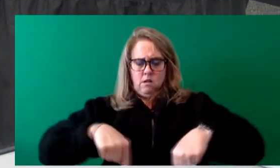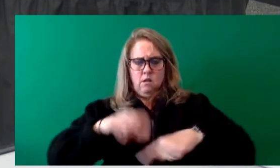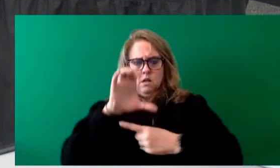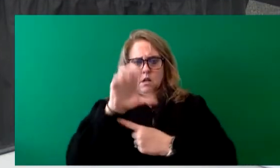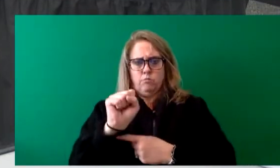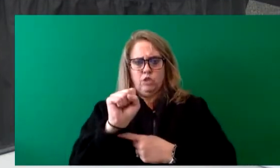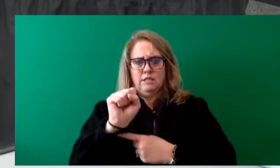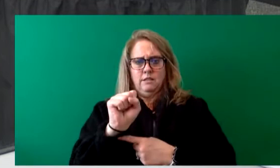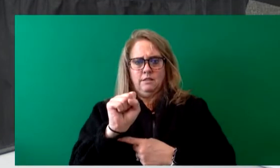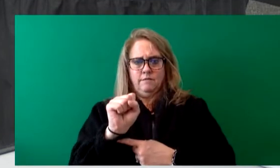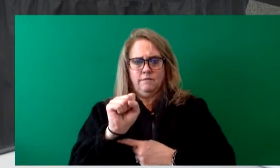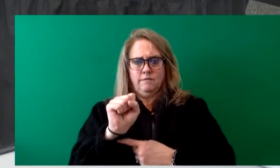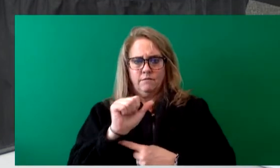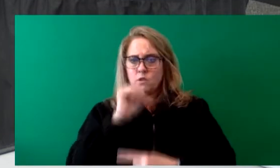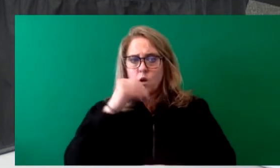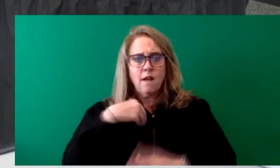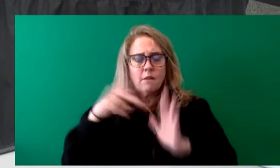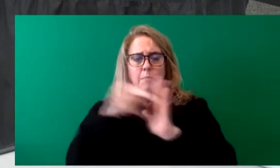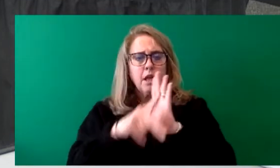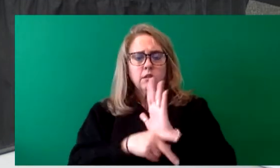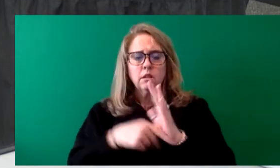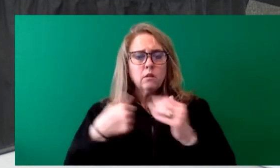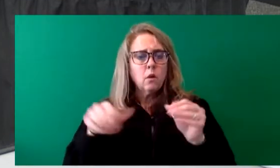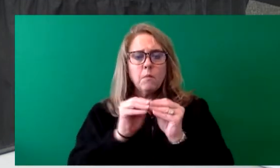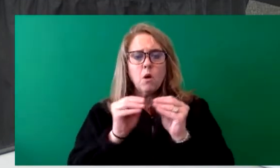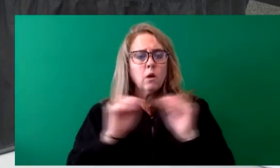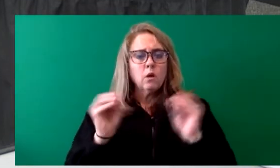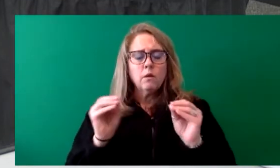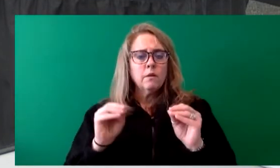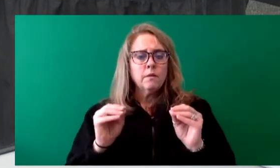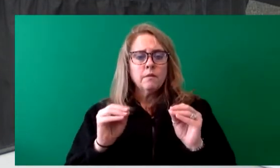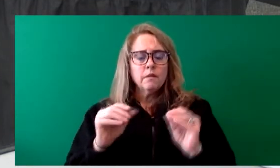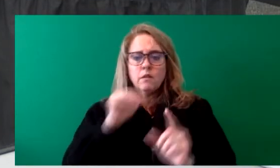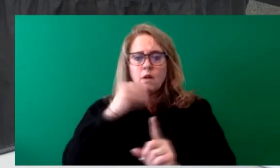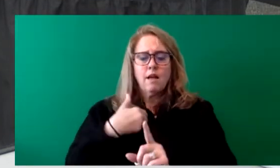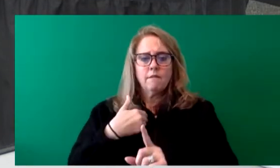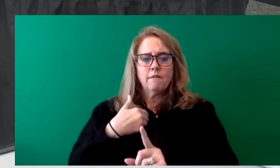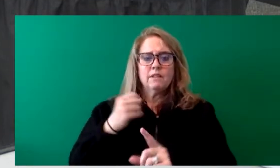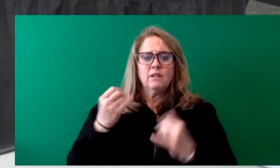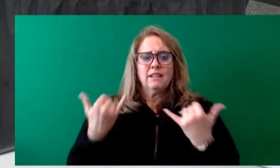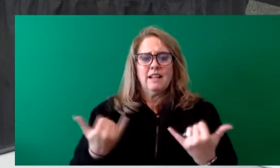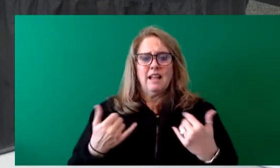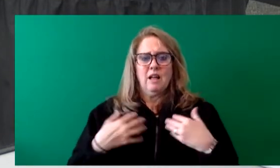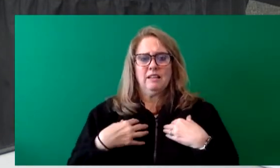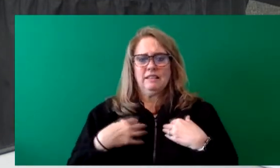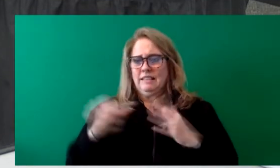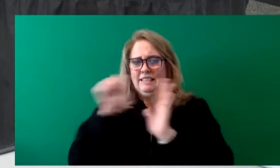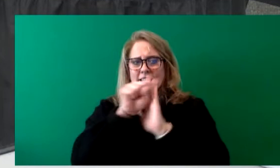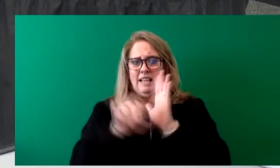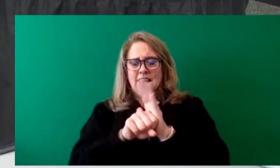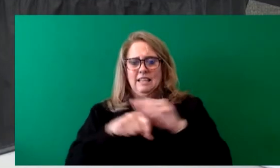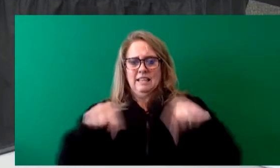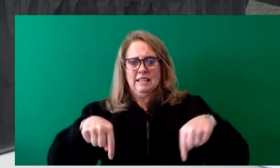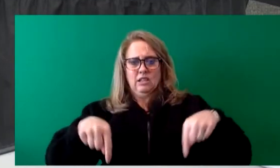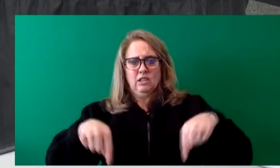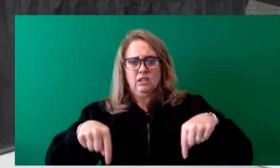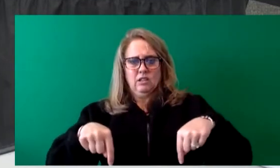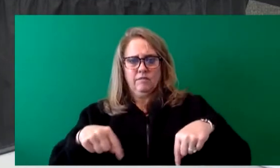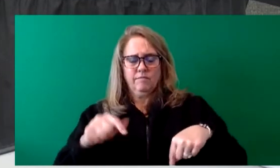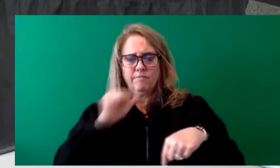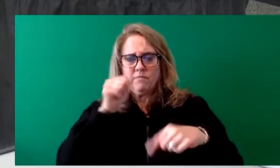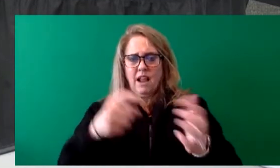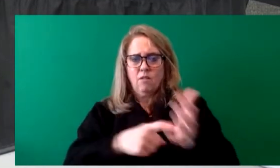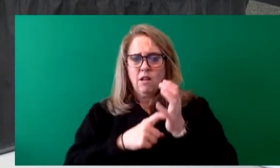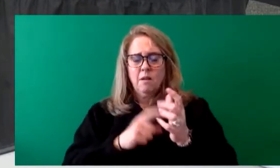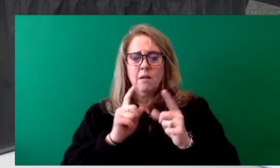that policy. County doesn't have it. So kind of the facts are moving, and our statement on our website might be a little bit behind